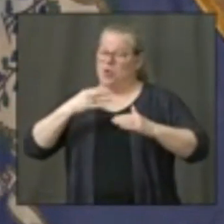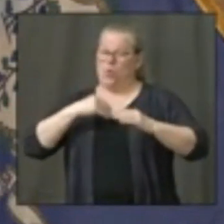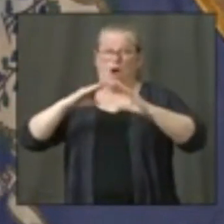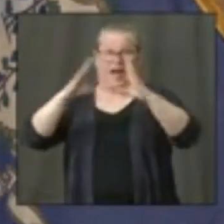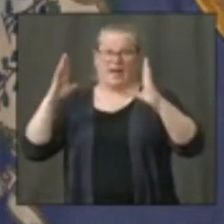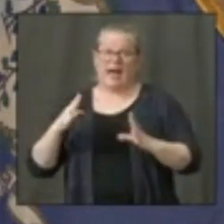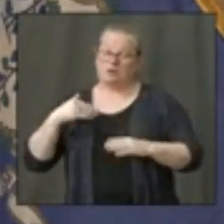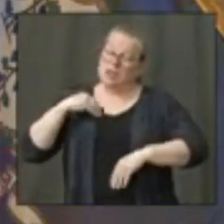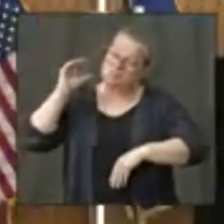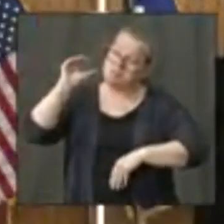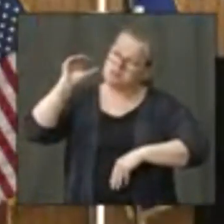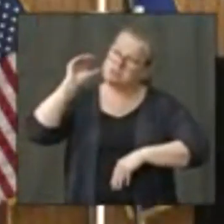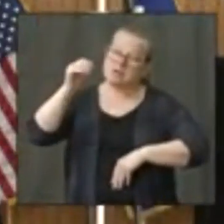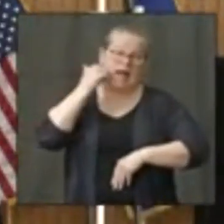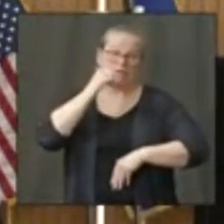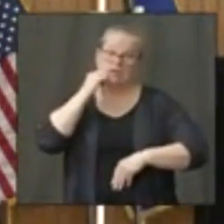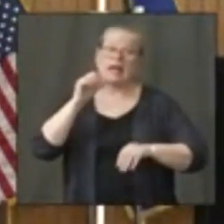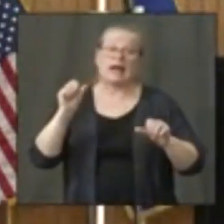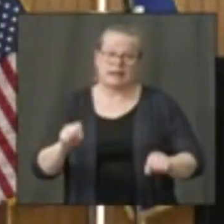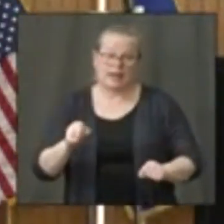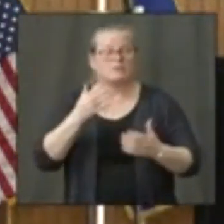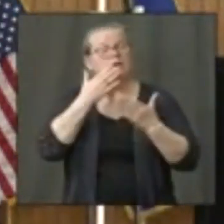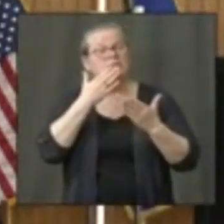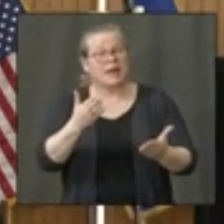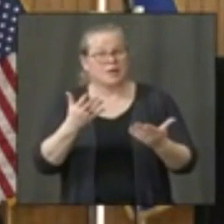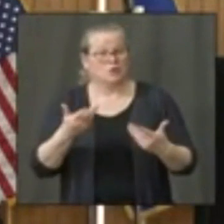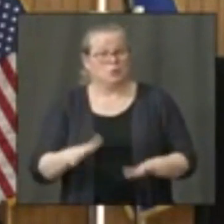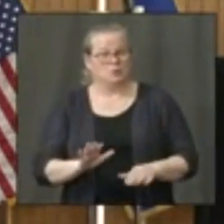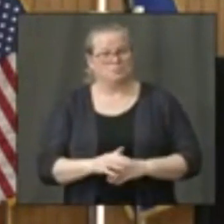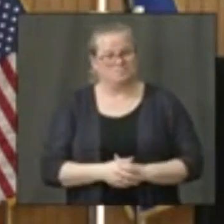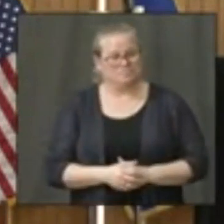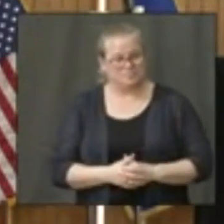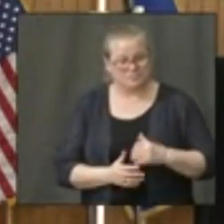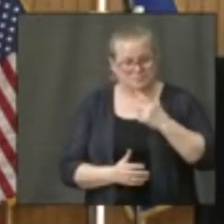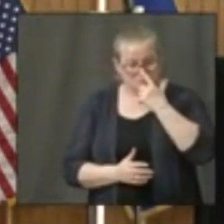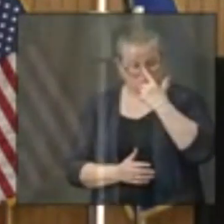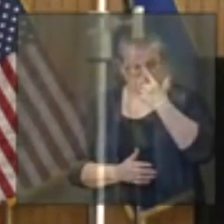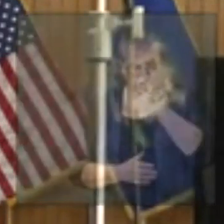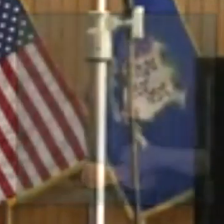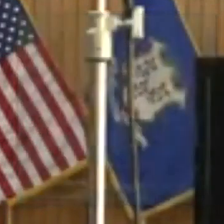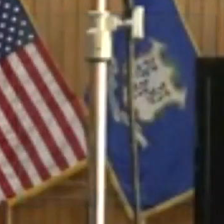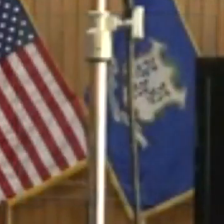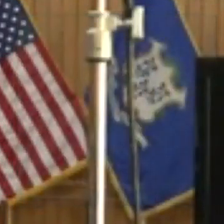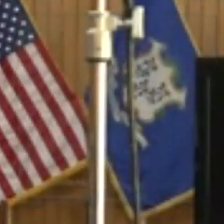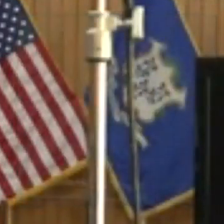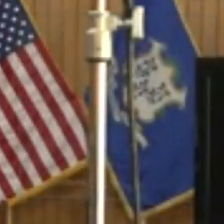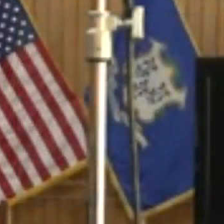Thank you, everybody. Thanks, Governor.